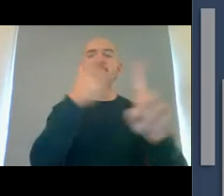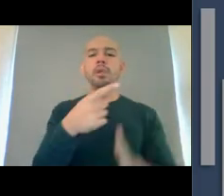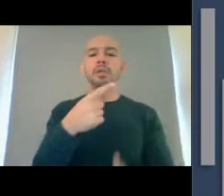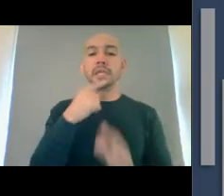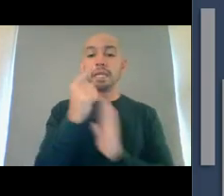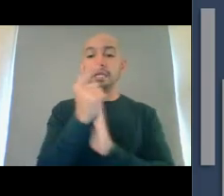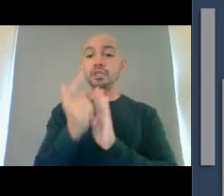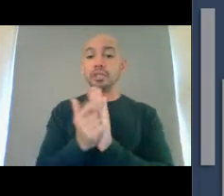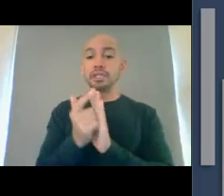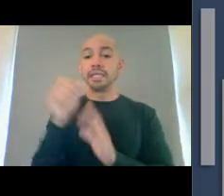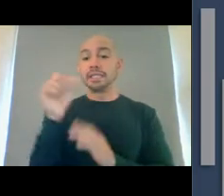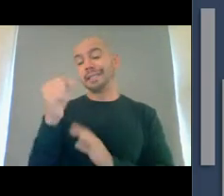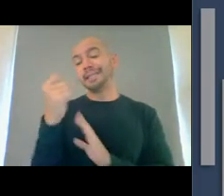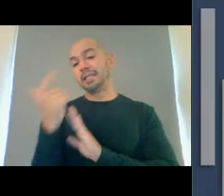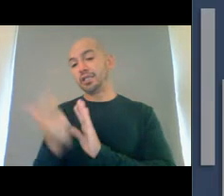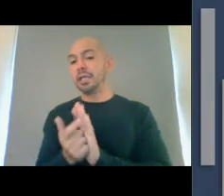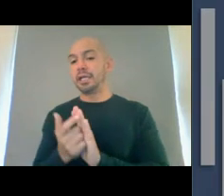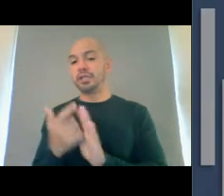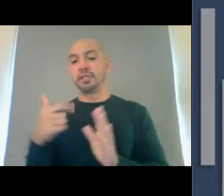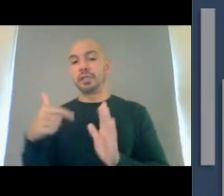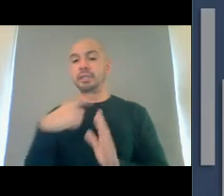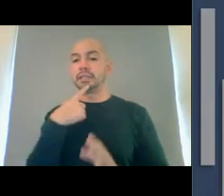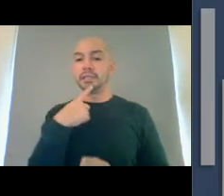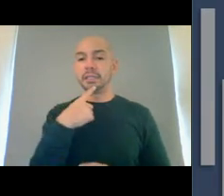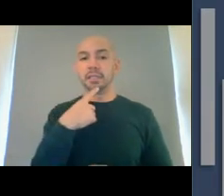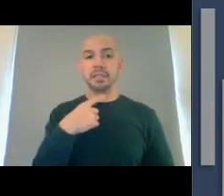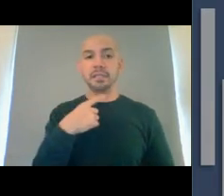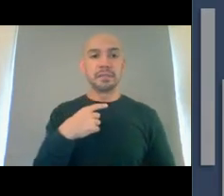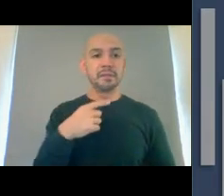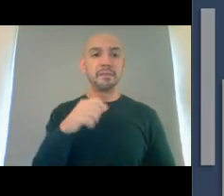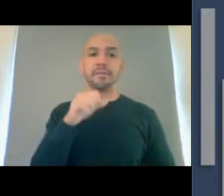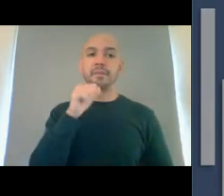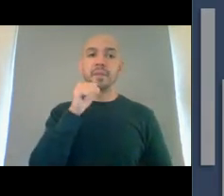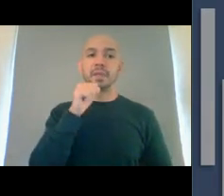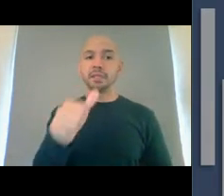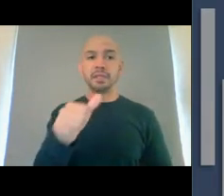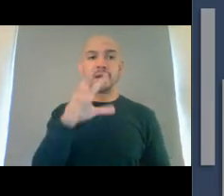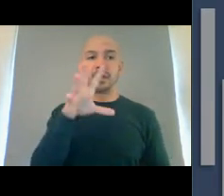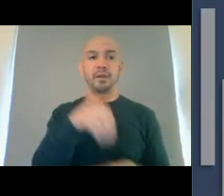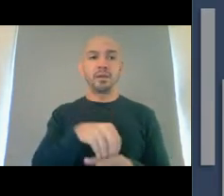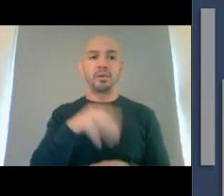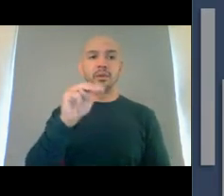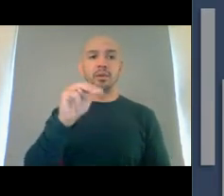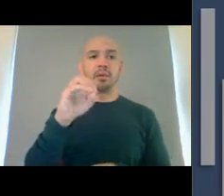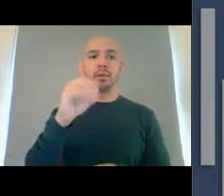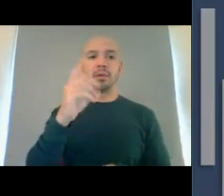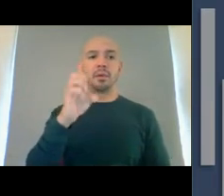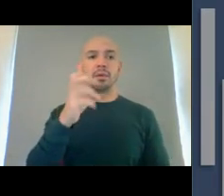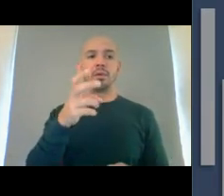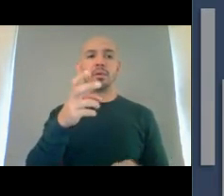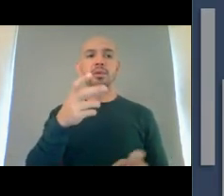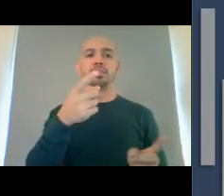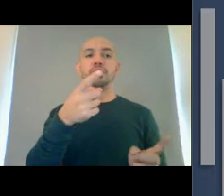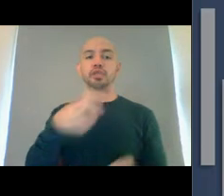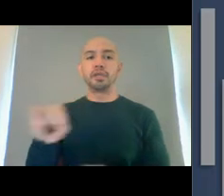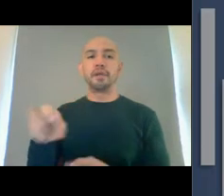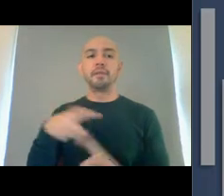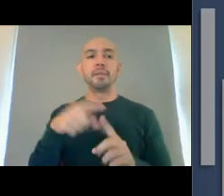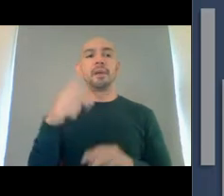enough the legislature and its great wisdom or lack thereof did not include node shift as an example but they did use the